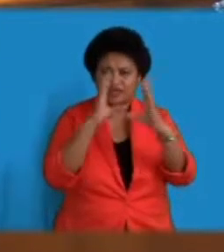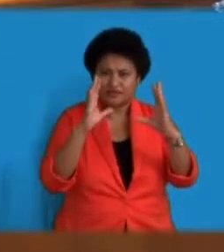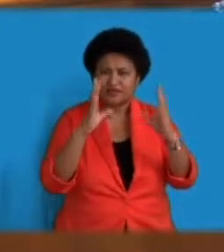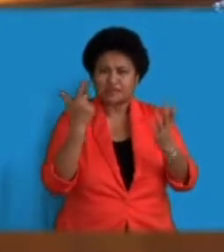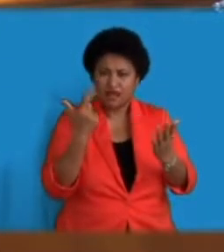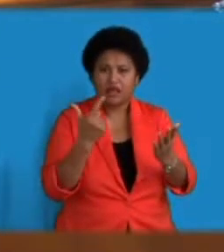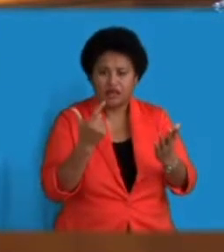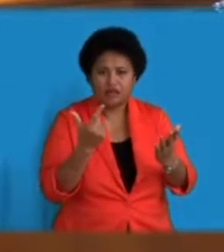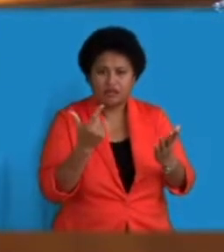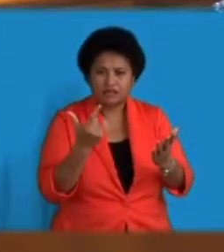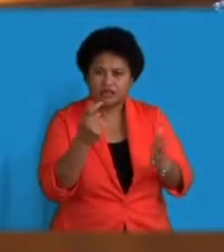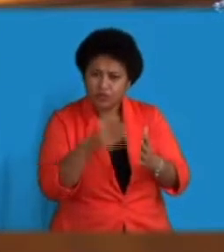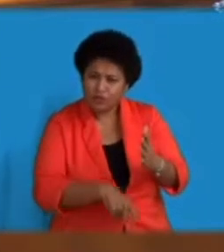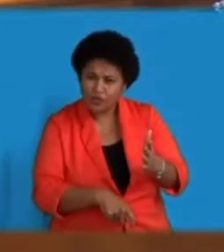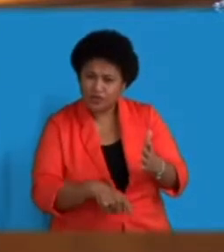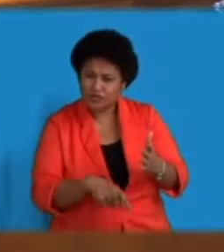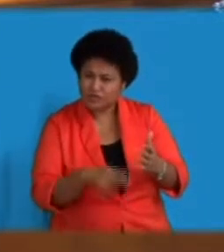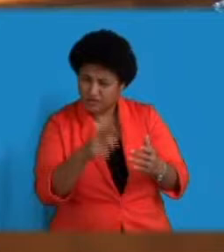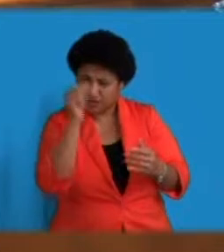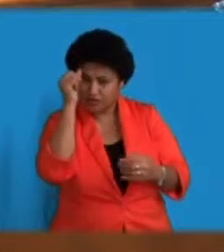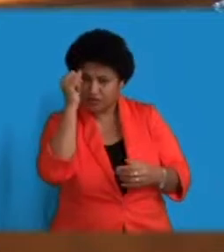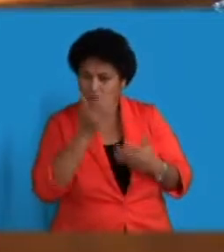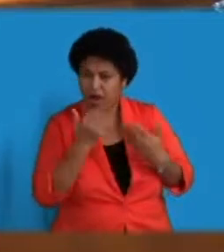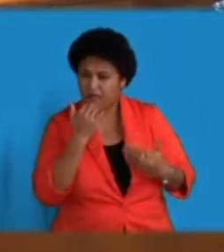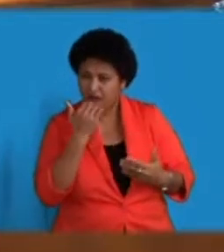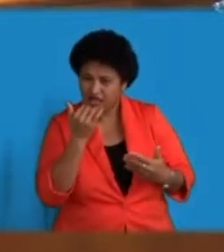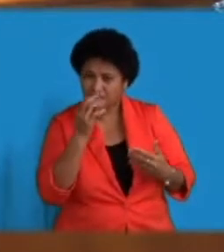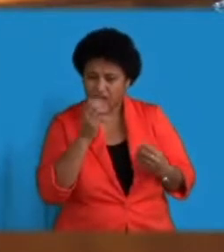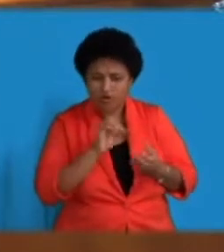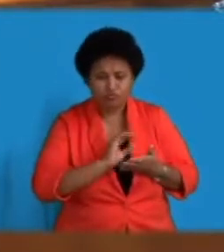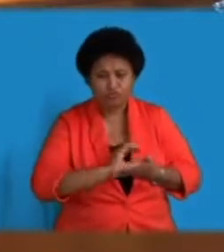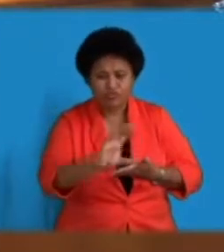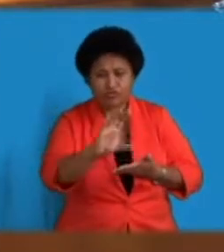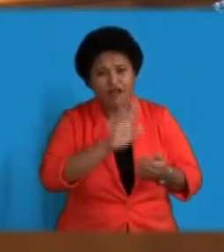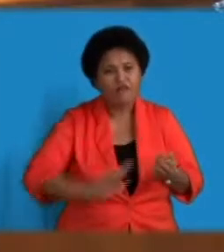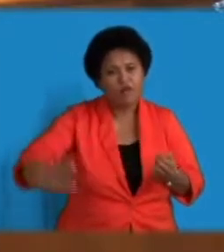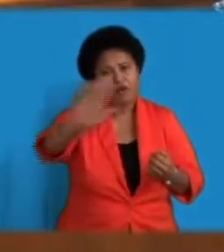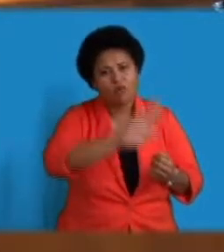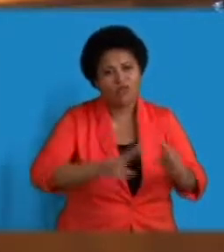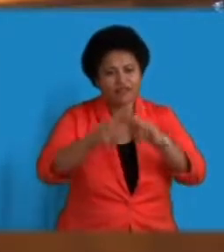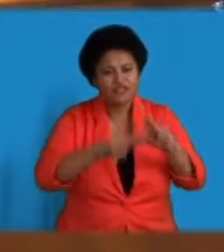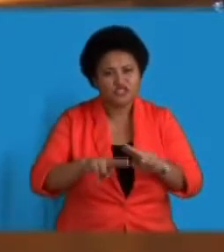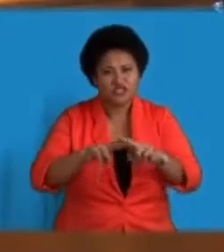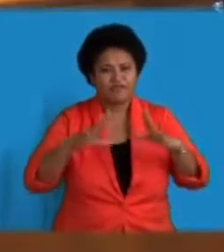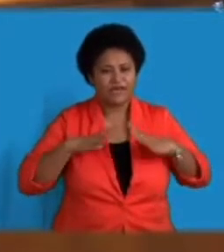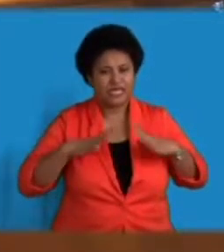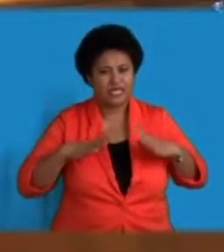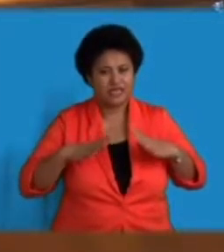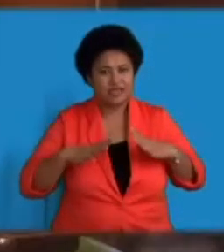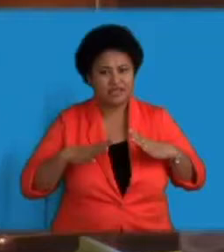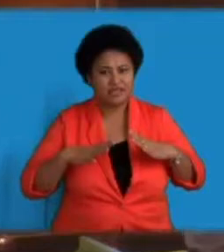cost to provide this across the country for free? Thank you. Thank you. Honorable